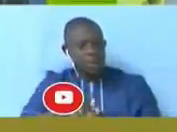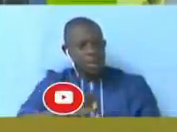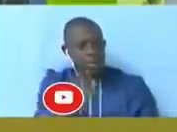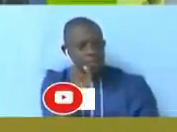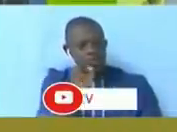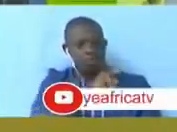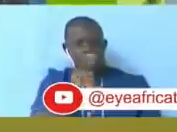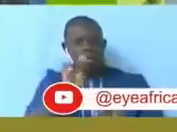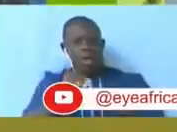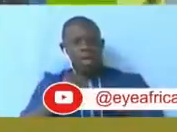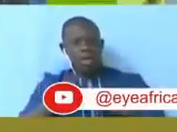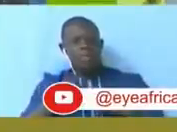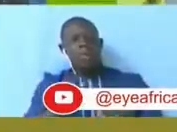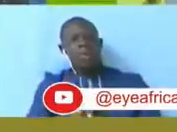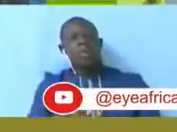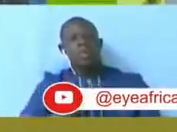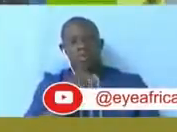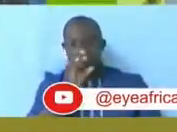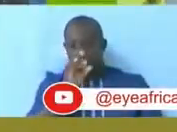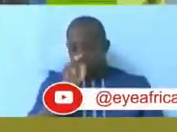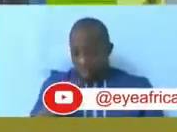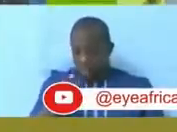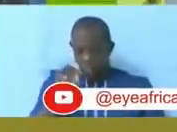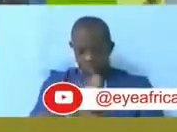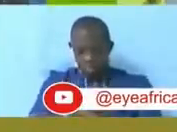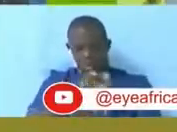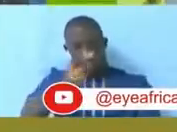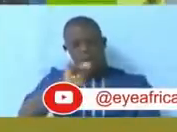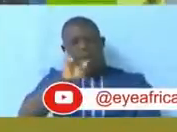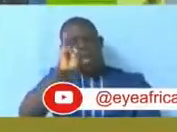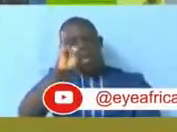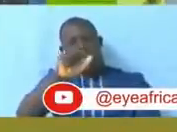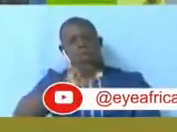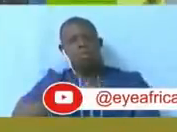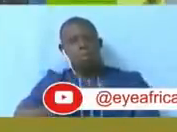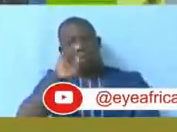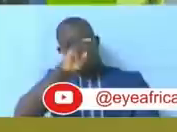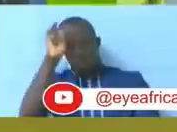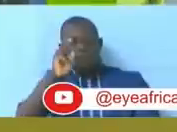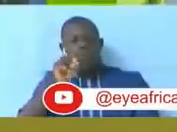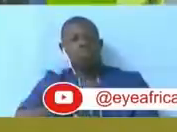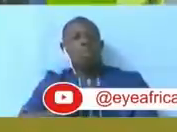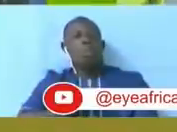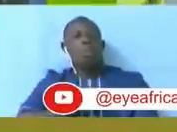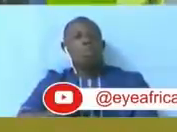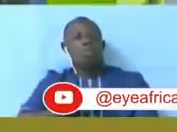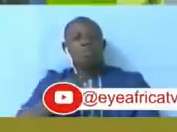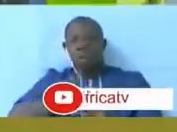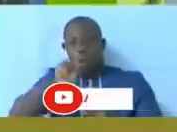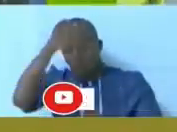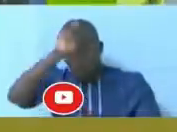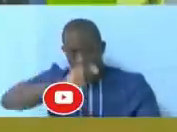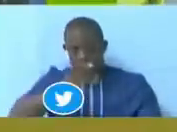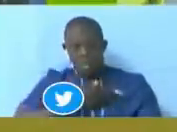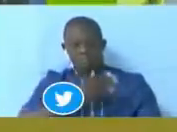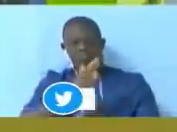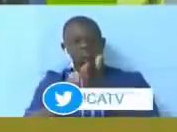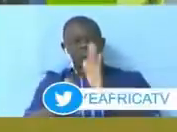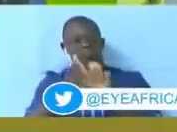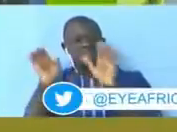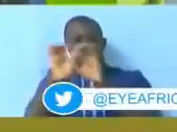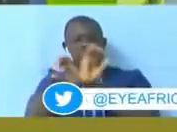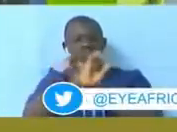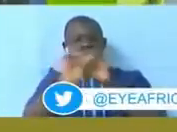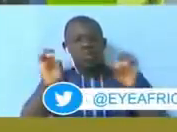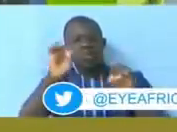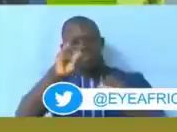Jesus abalanda. Said it was an NIA operation. Ako nyimu NIA lela do kote. The police had nothing to do with it. Police wala mfensota abulo nyinkono. So